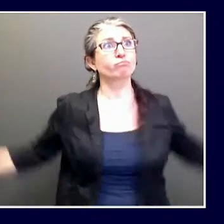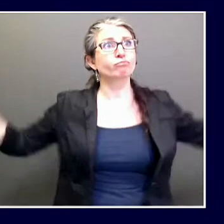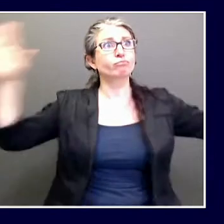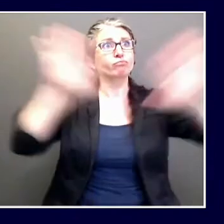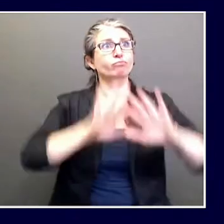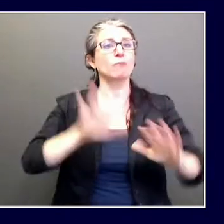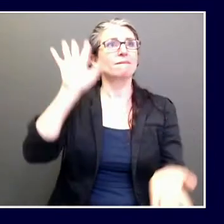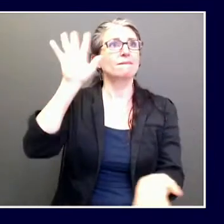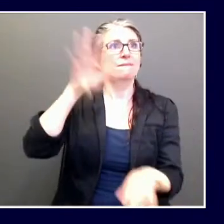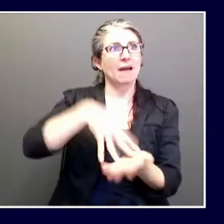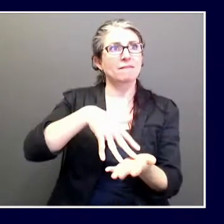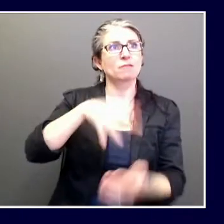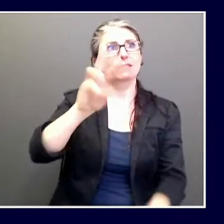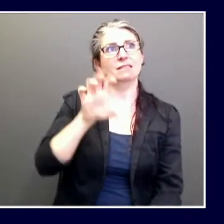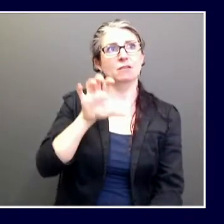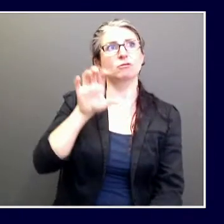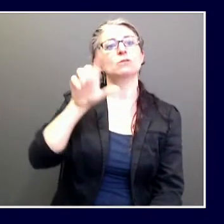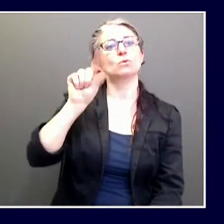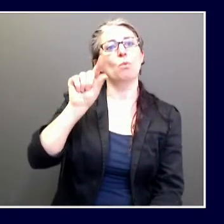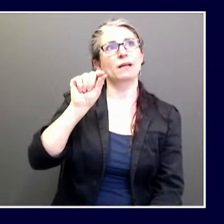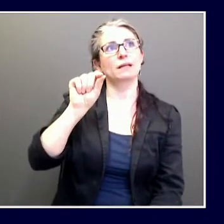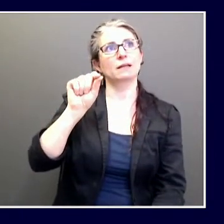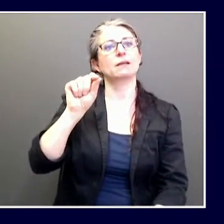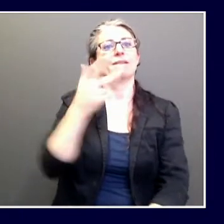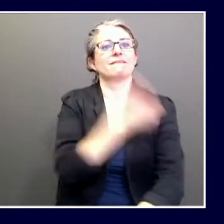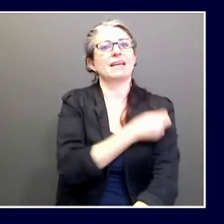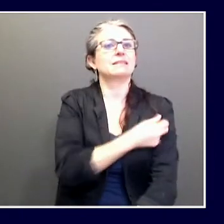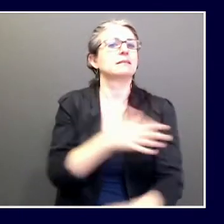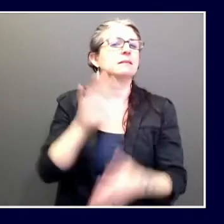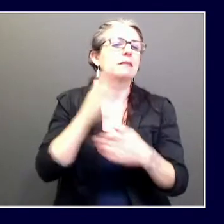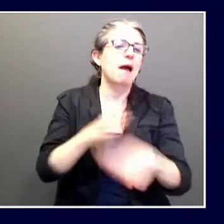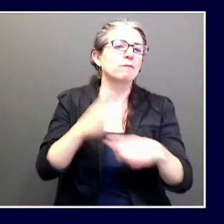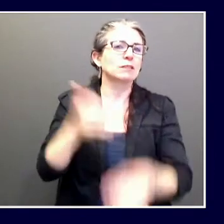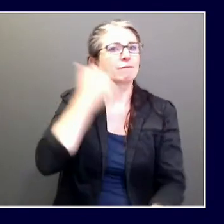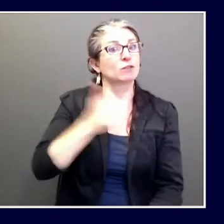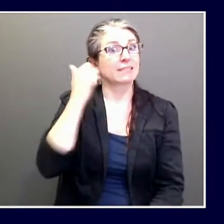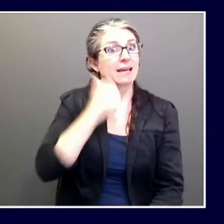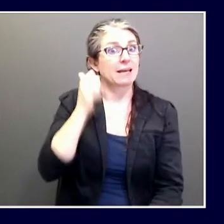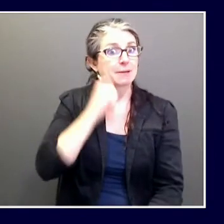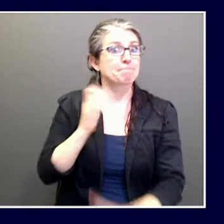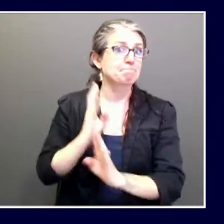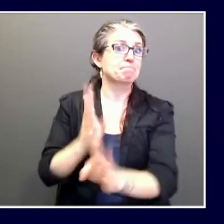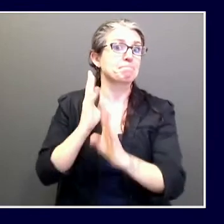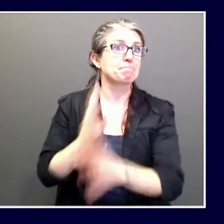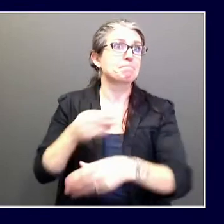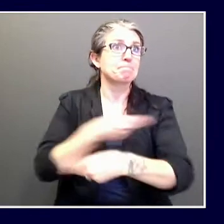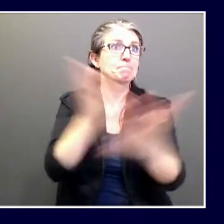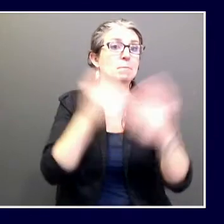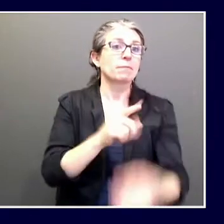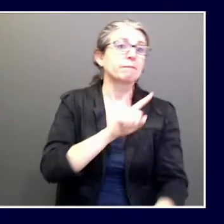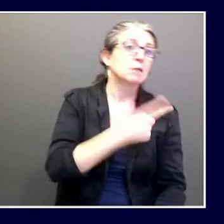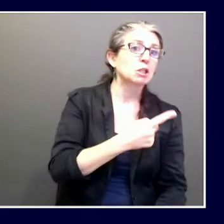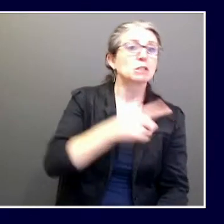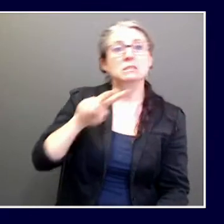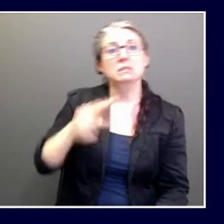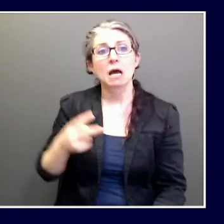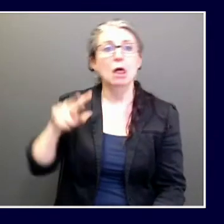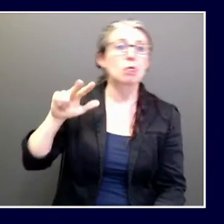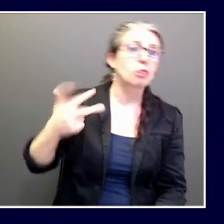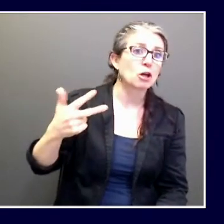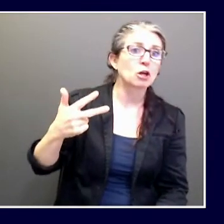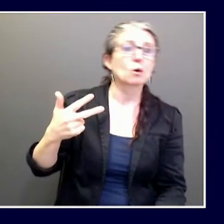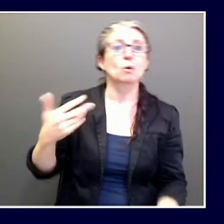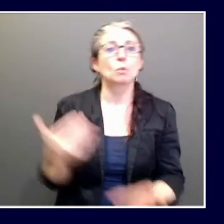5,620 doses of vaccine every single day. Now that's first doses, second doses, boosters, vaccines for kids, all